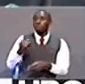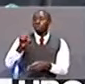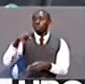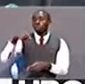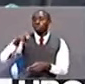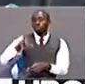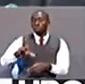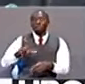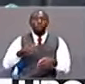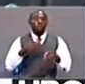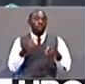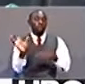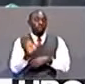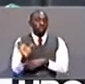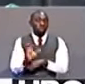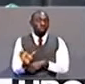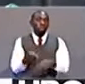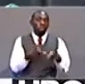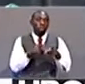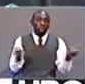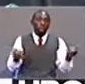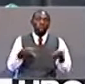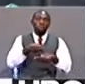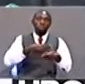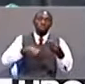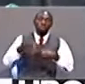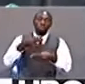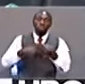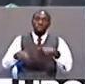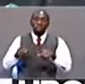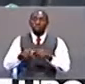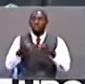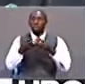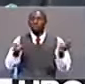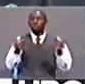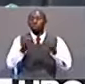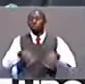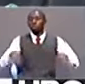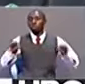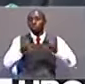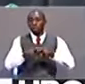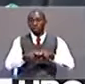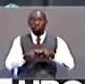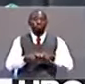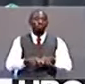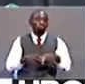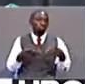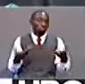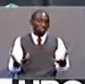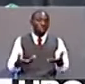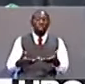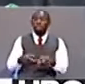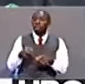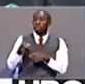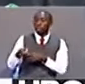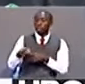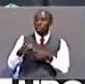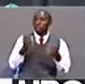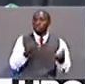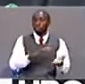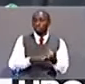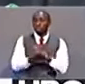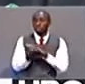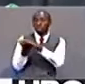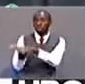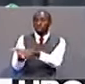main engineering, procurement, and construction contracts. The award of these contracts is important because